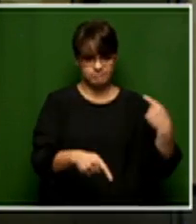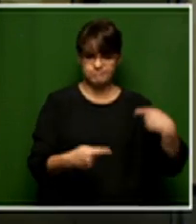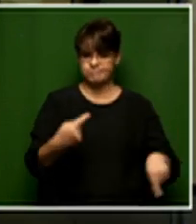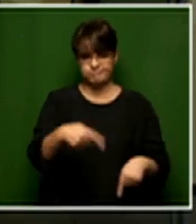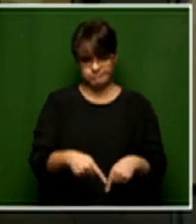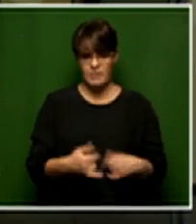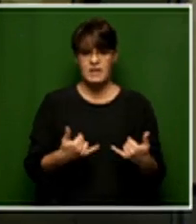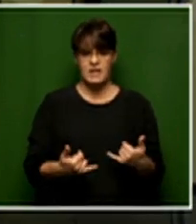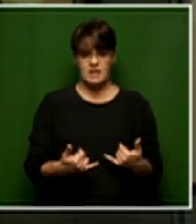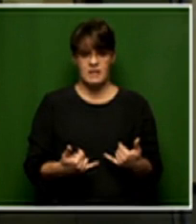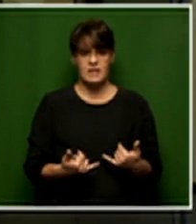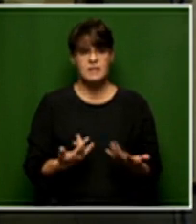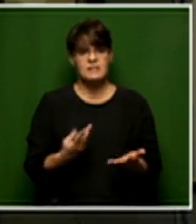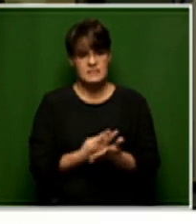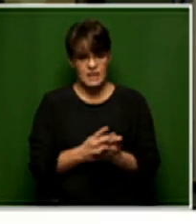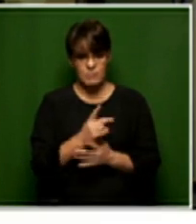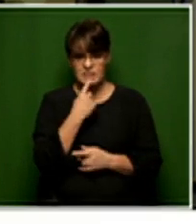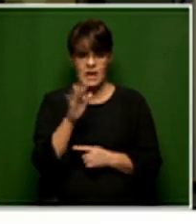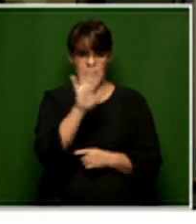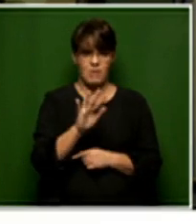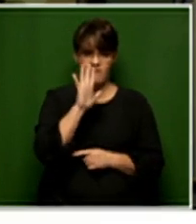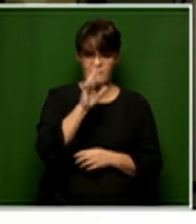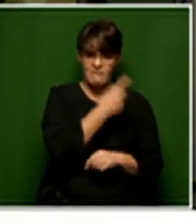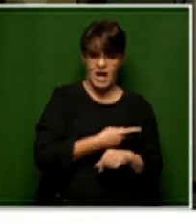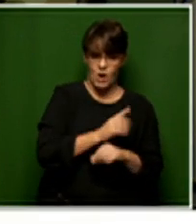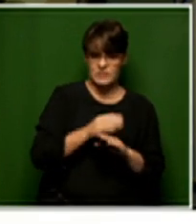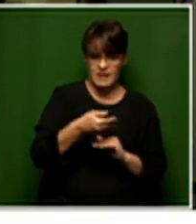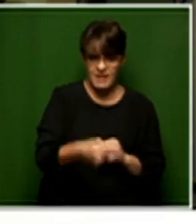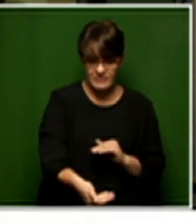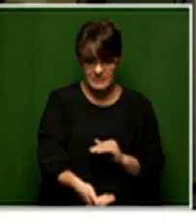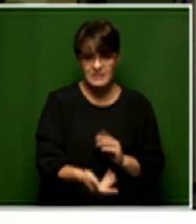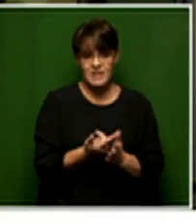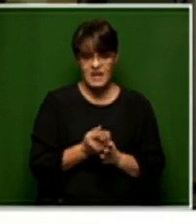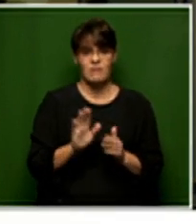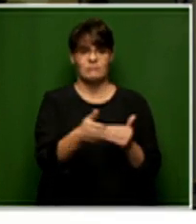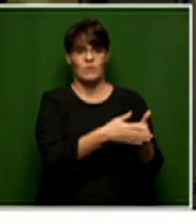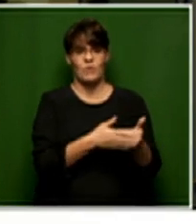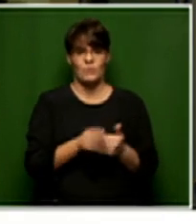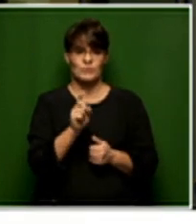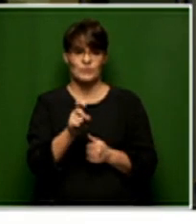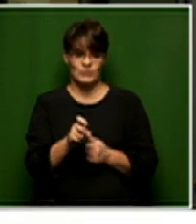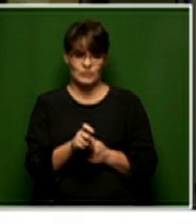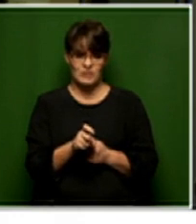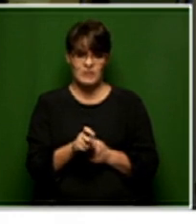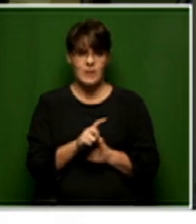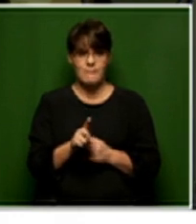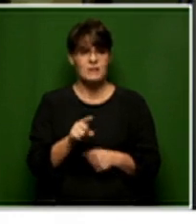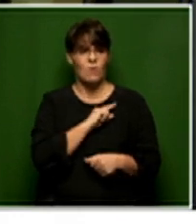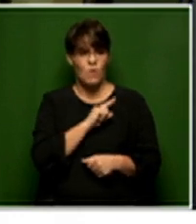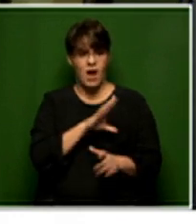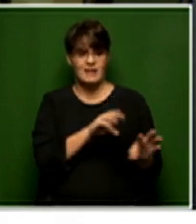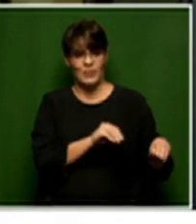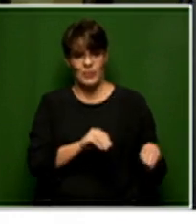their way here. As I said, about 5 hours from now, the voting stations should close. But because of